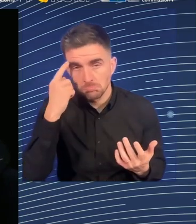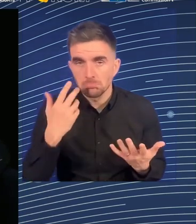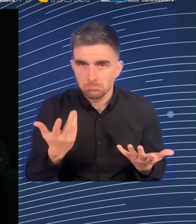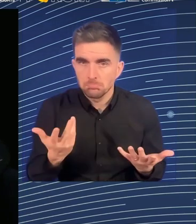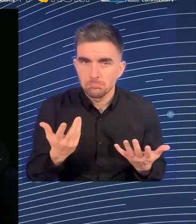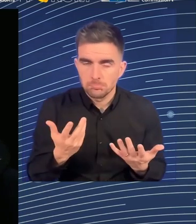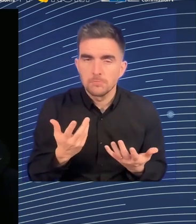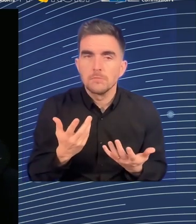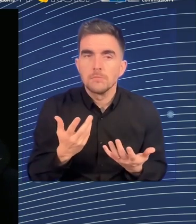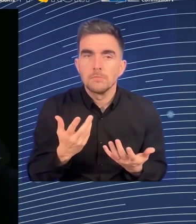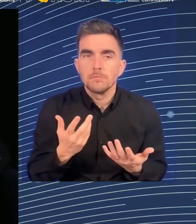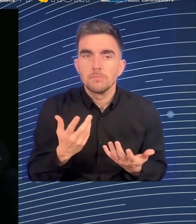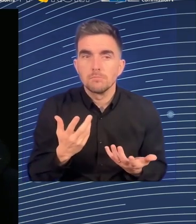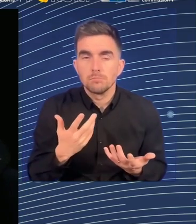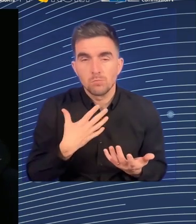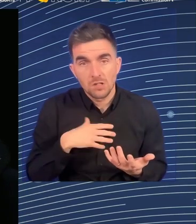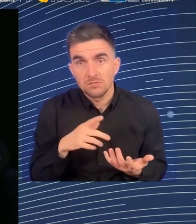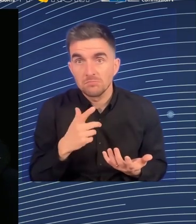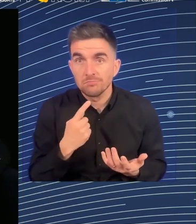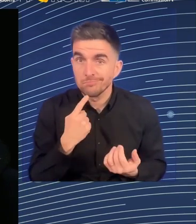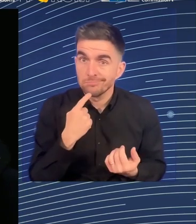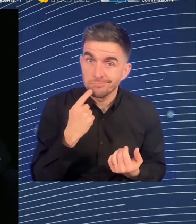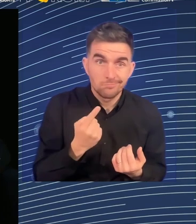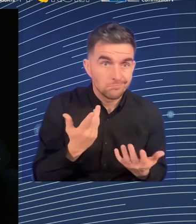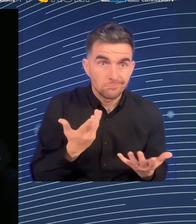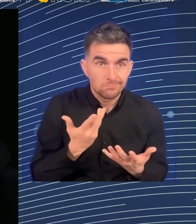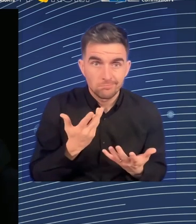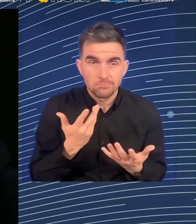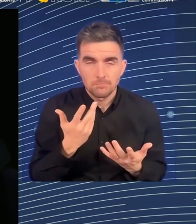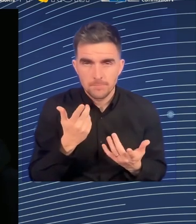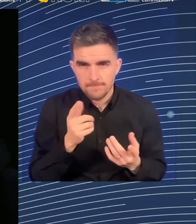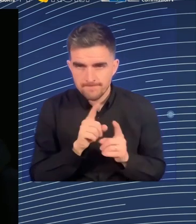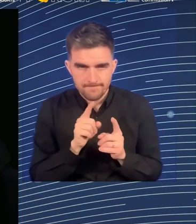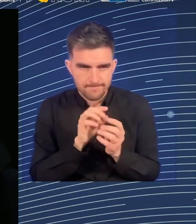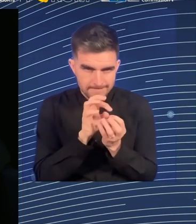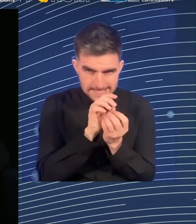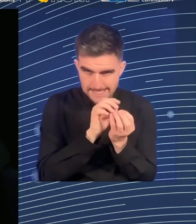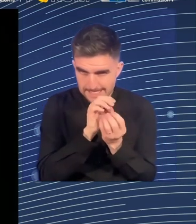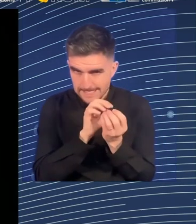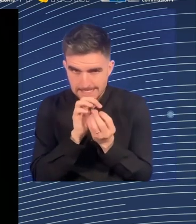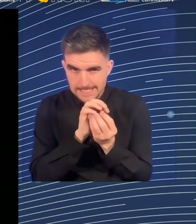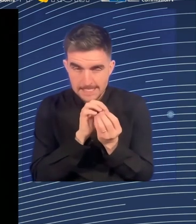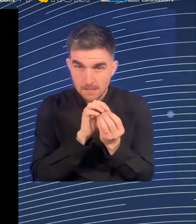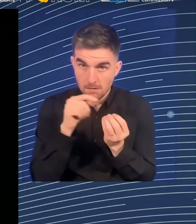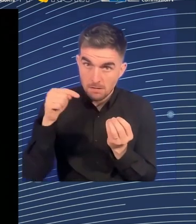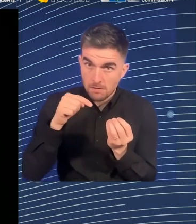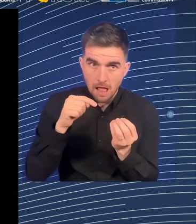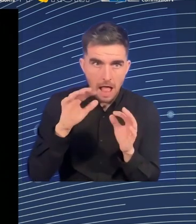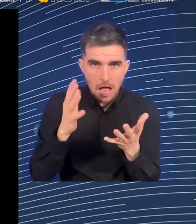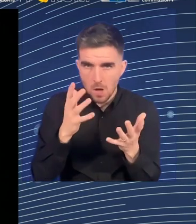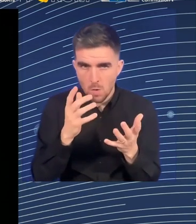So, and broadly speaking, I think they can be grouped into the three groups. So the first one would